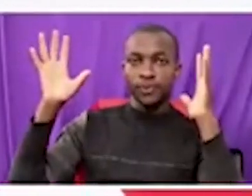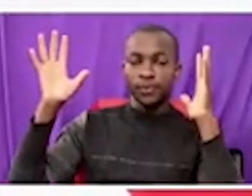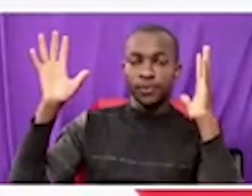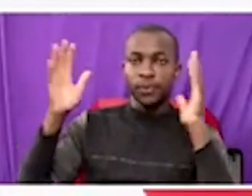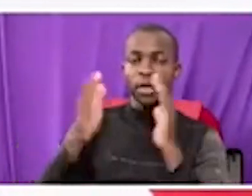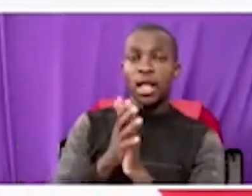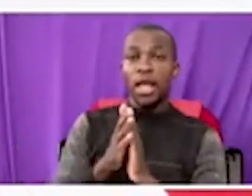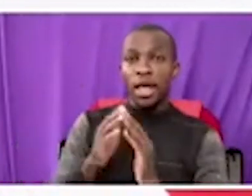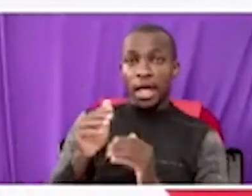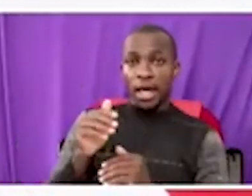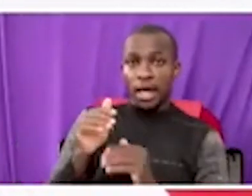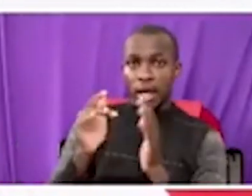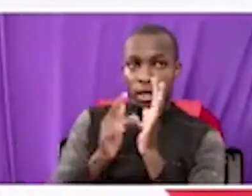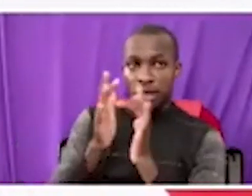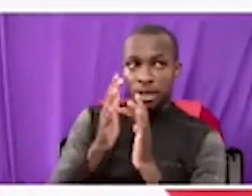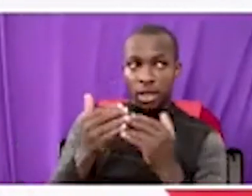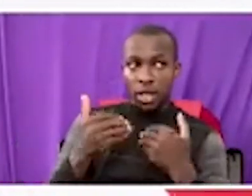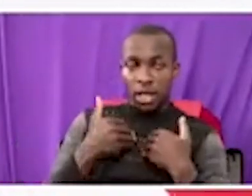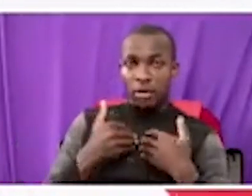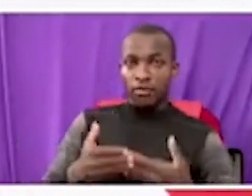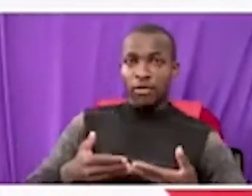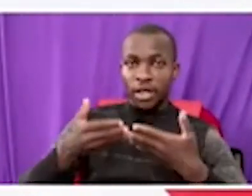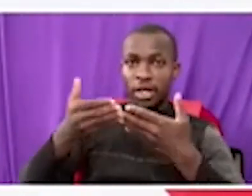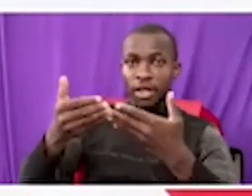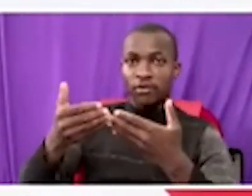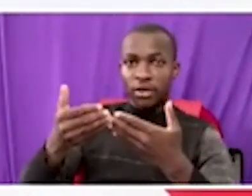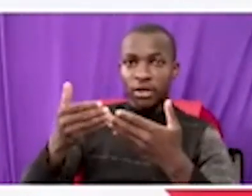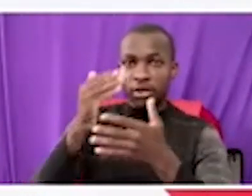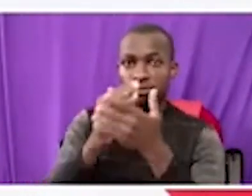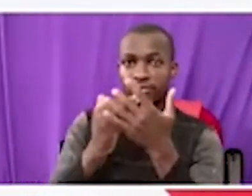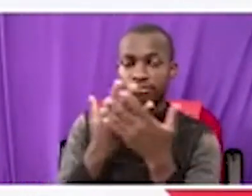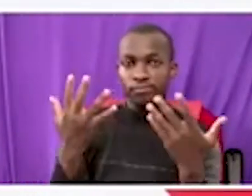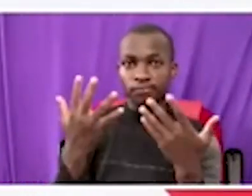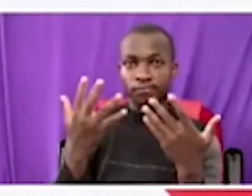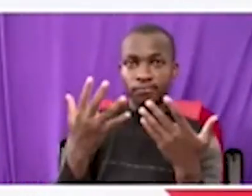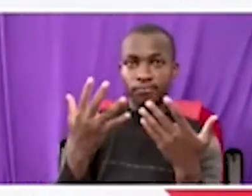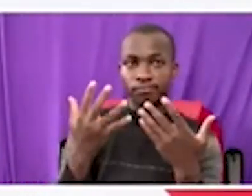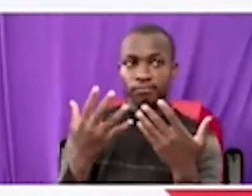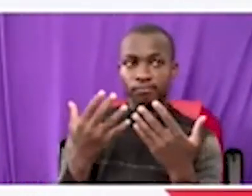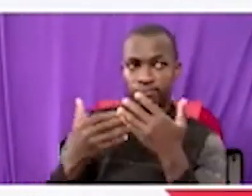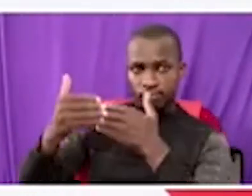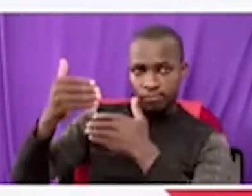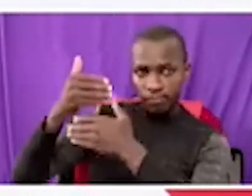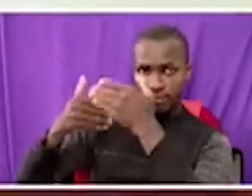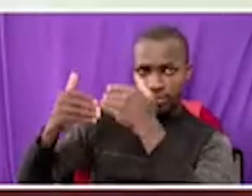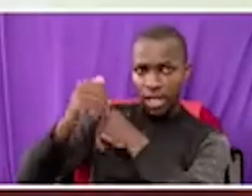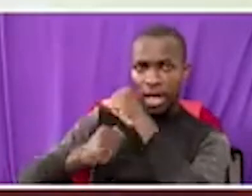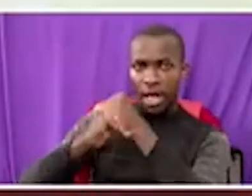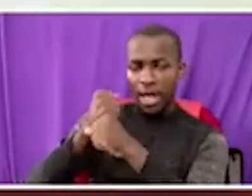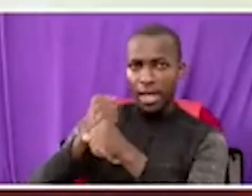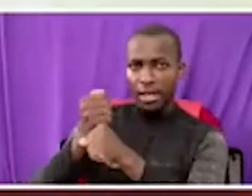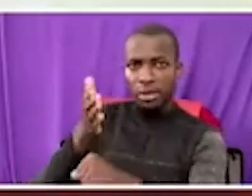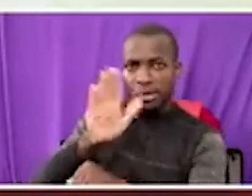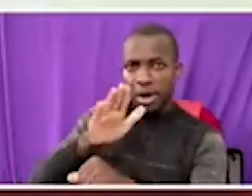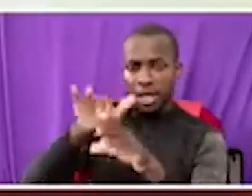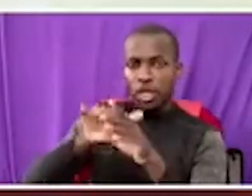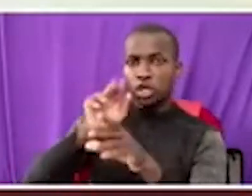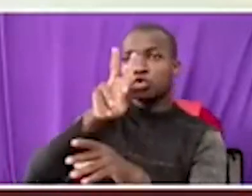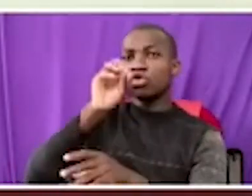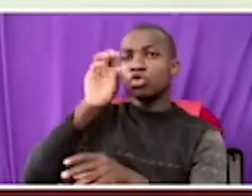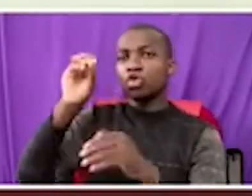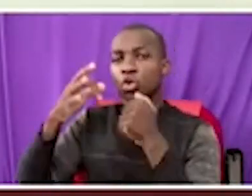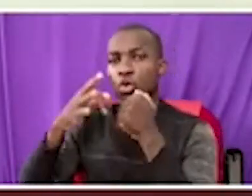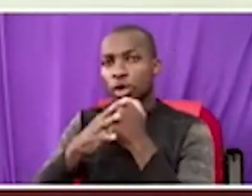He has given it in his theoretically written word. Several years back in 2008, when this nation was rocked